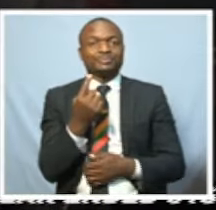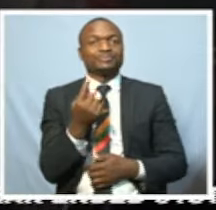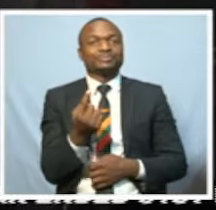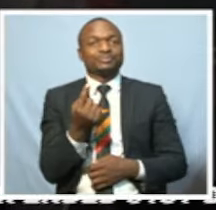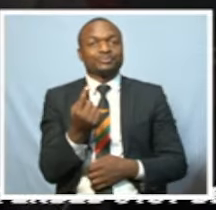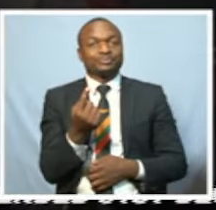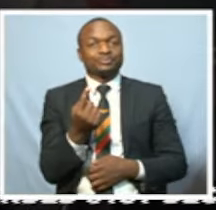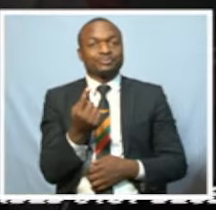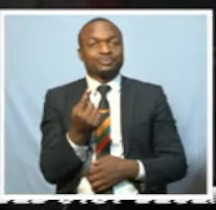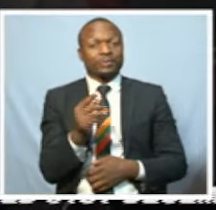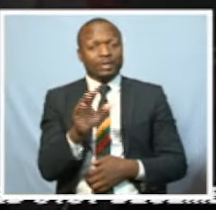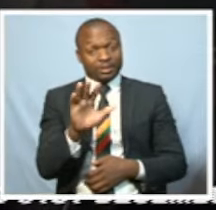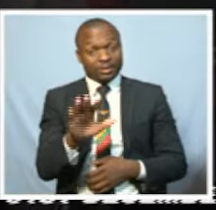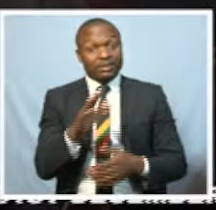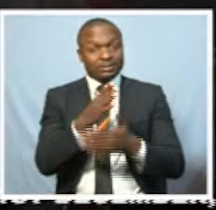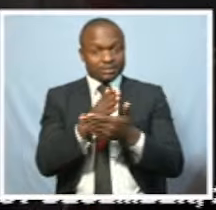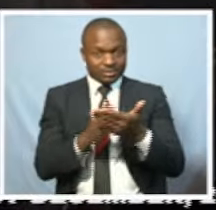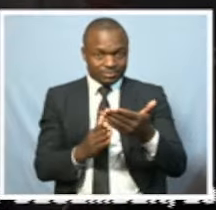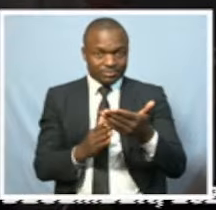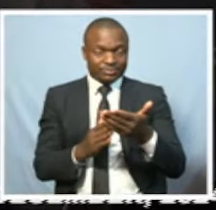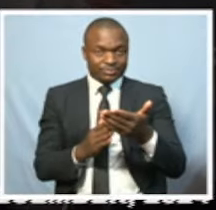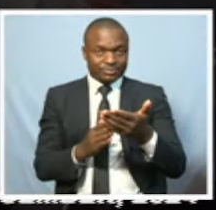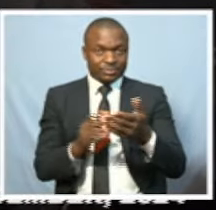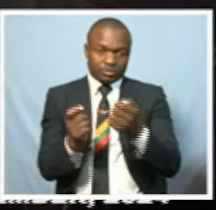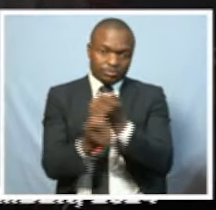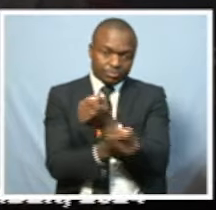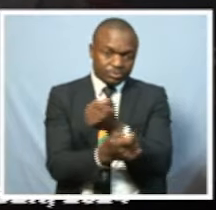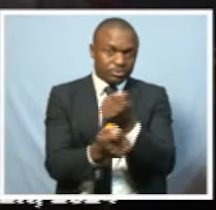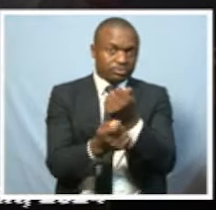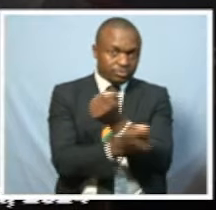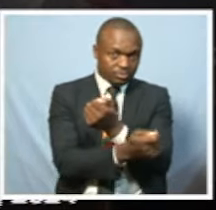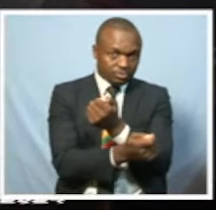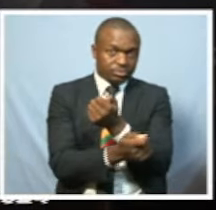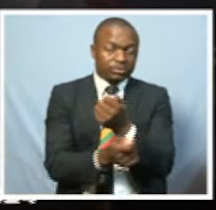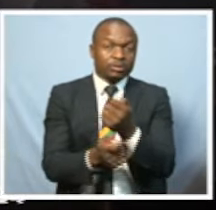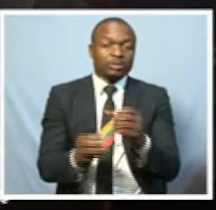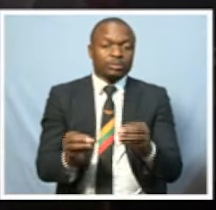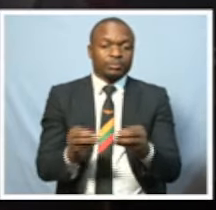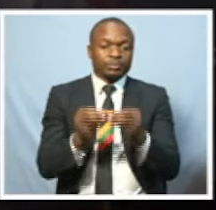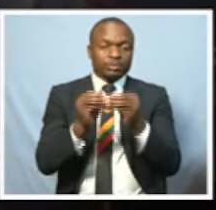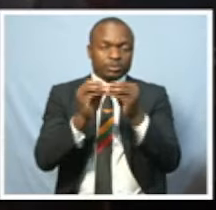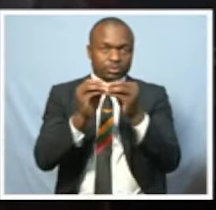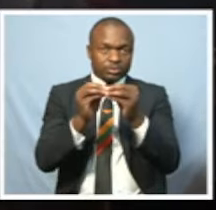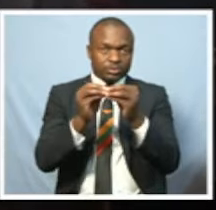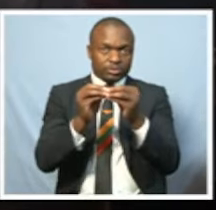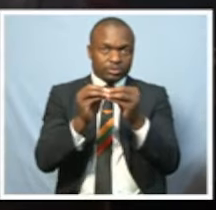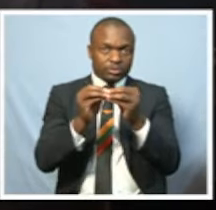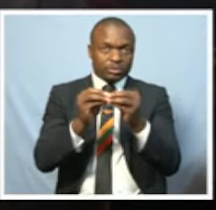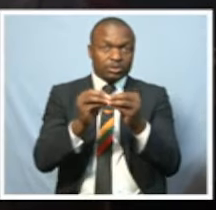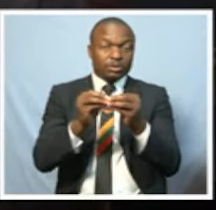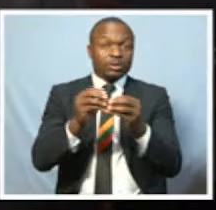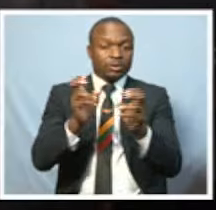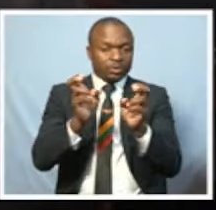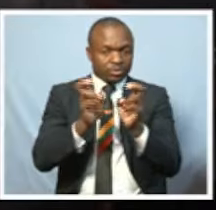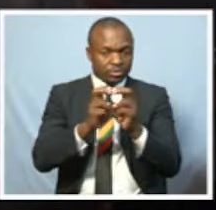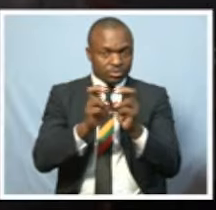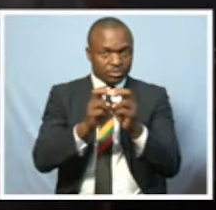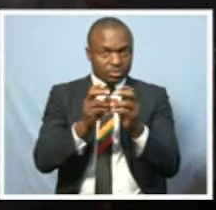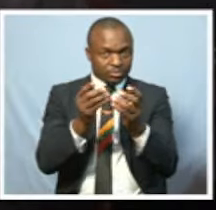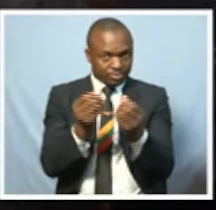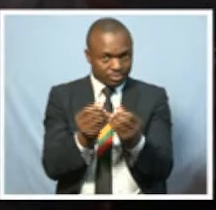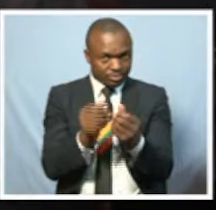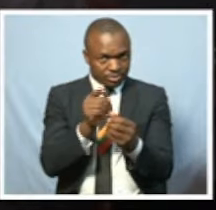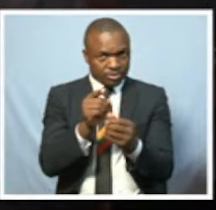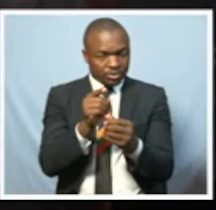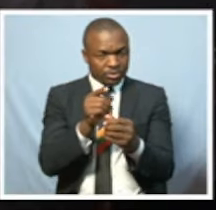there's some changes in the total contract price. Is it, did you